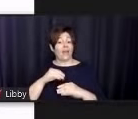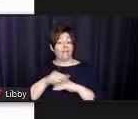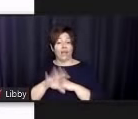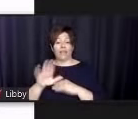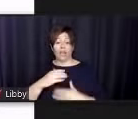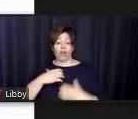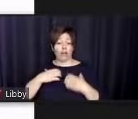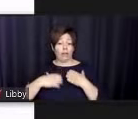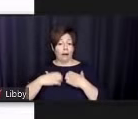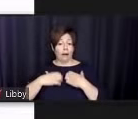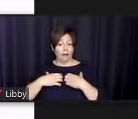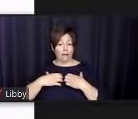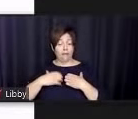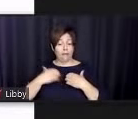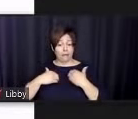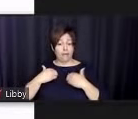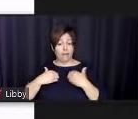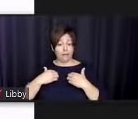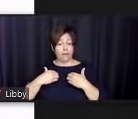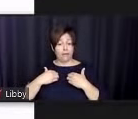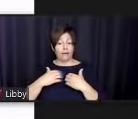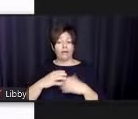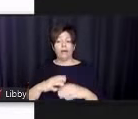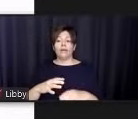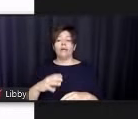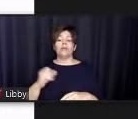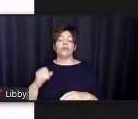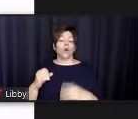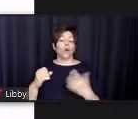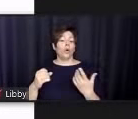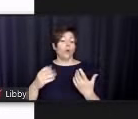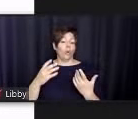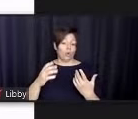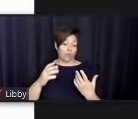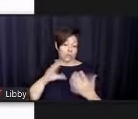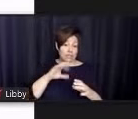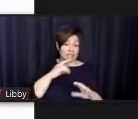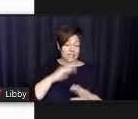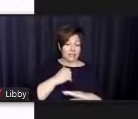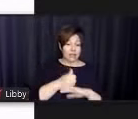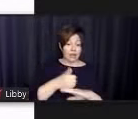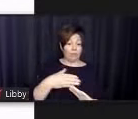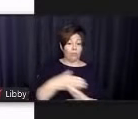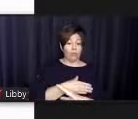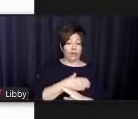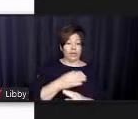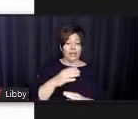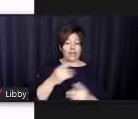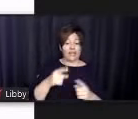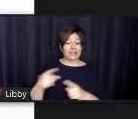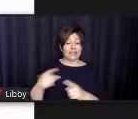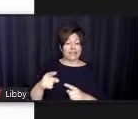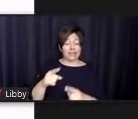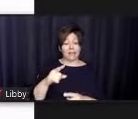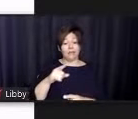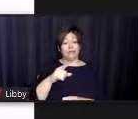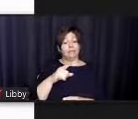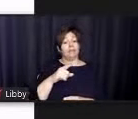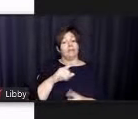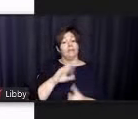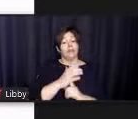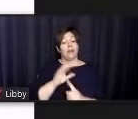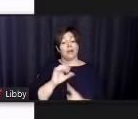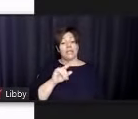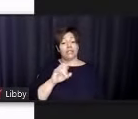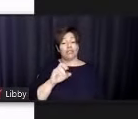So it's something that we're gonna have to think, is COVID gonna be considered a pre-existing condition or a separate condition of itself? Because there are often also individuals who